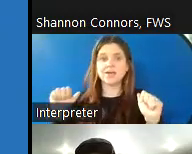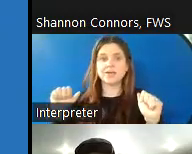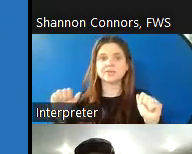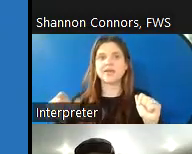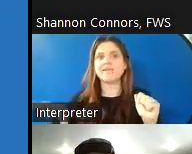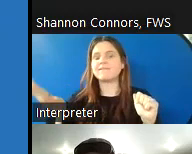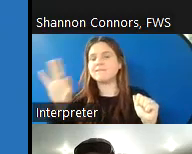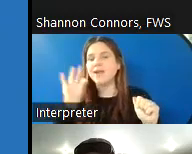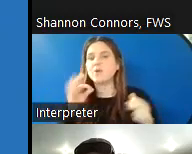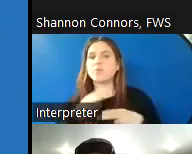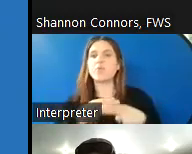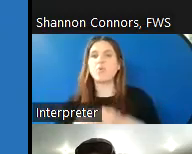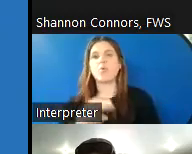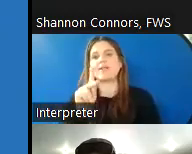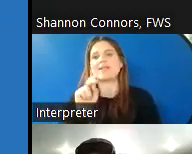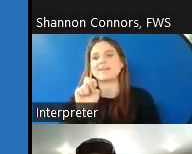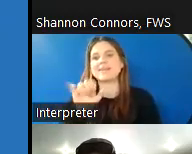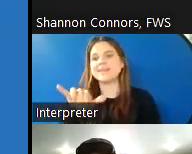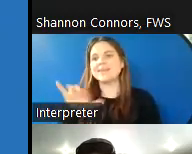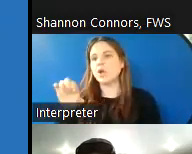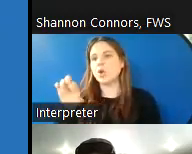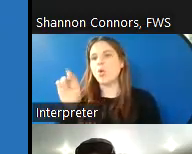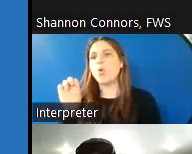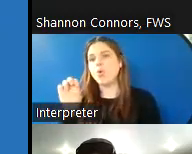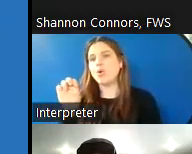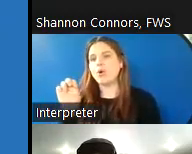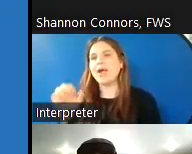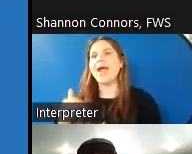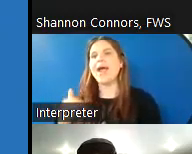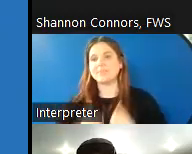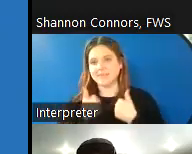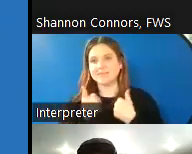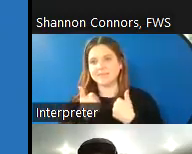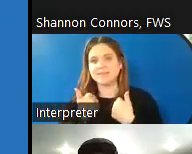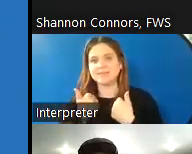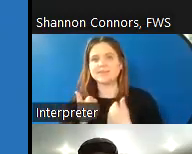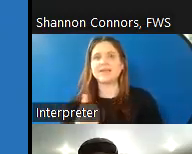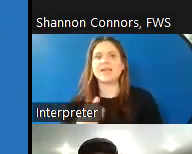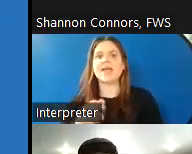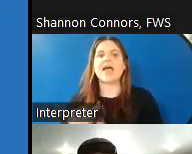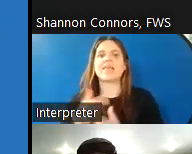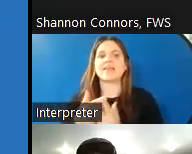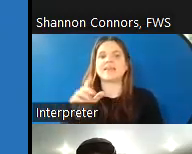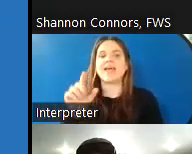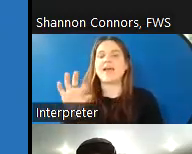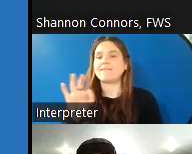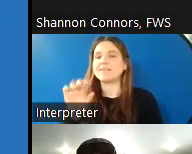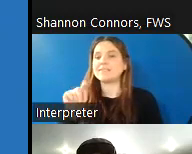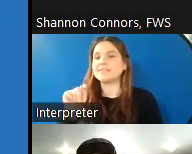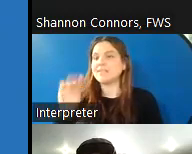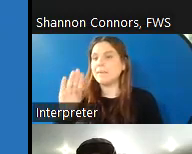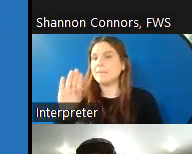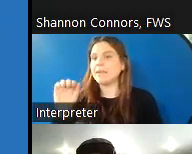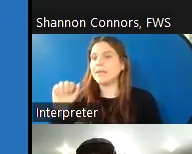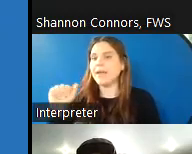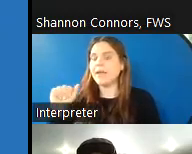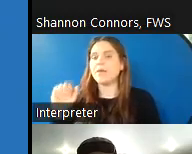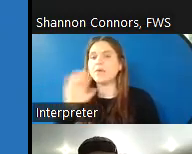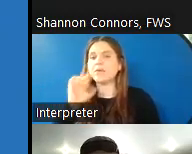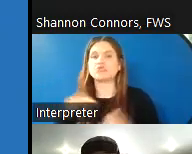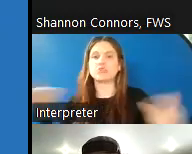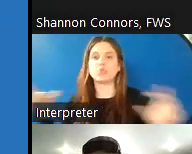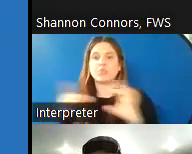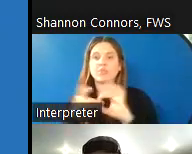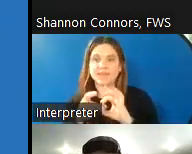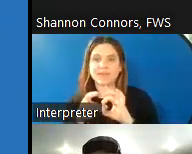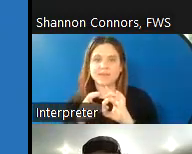core habitat and then do a TFPA to try to link them together, you know, to allow for